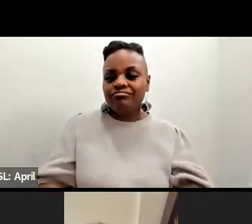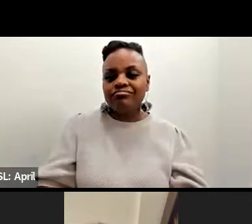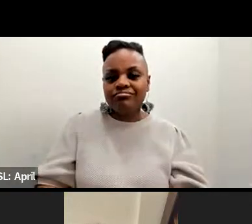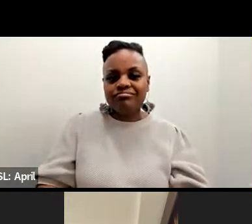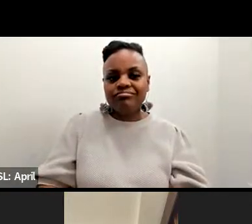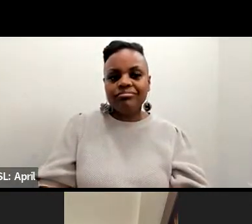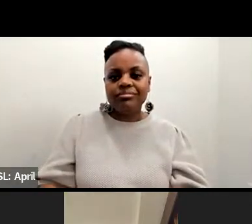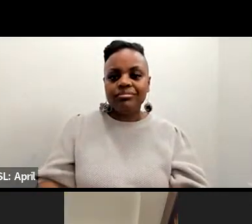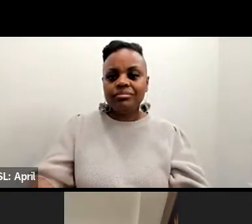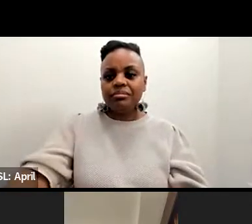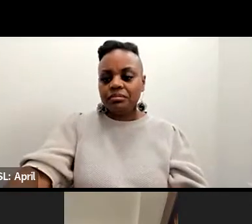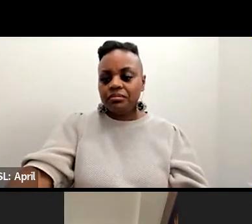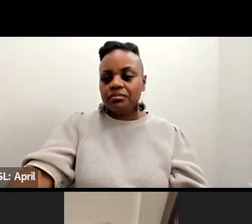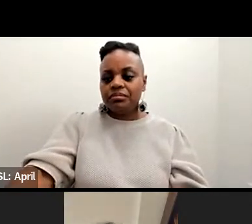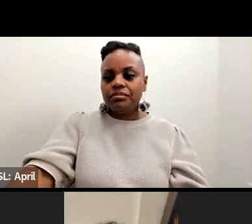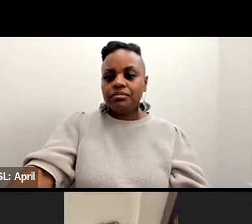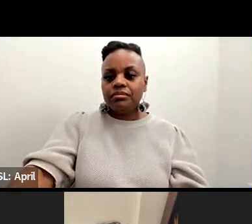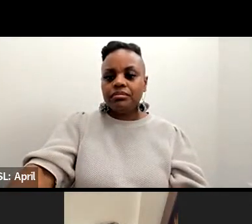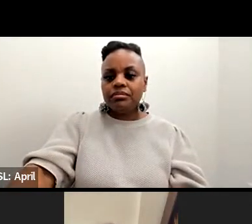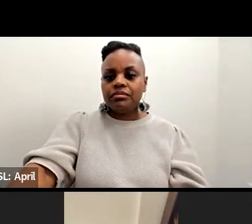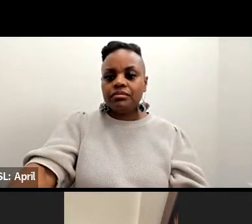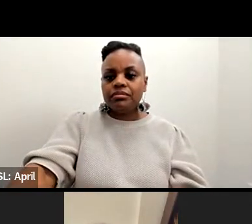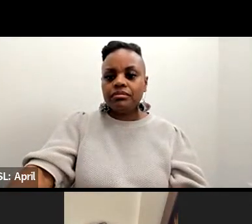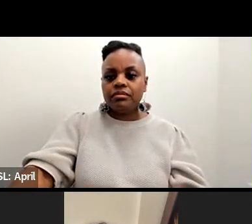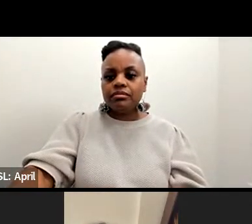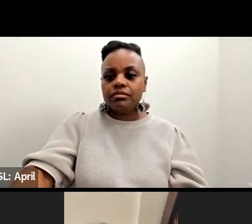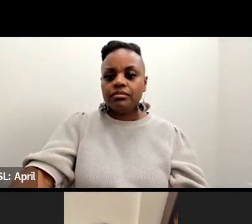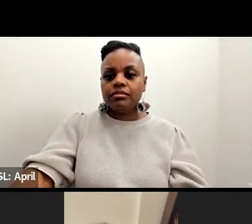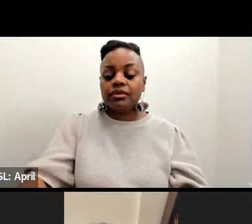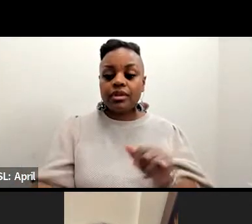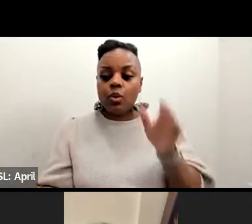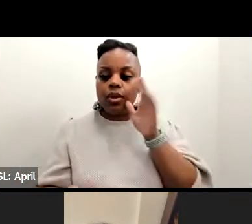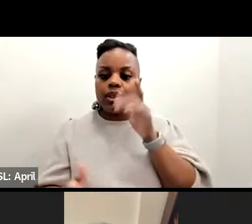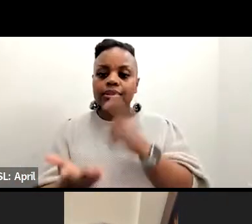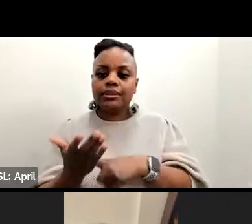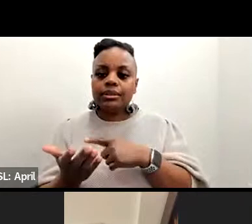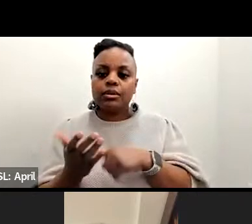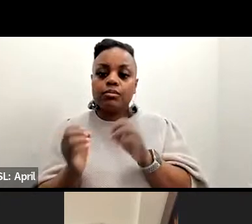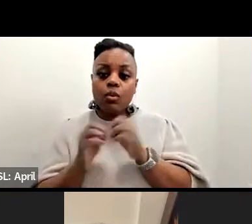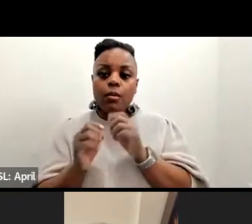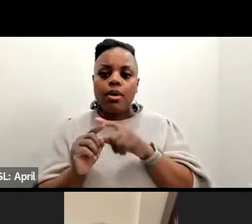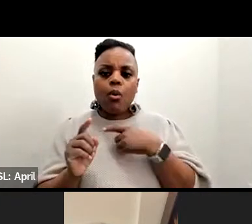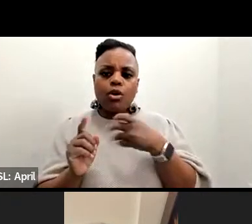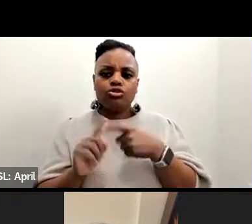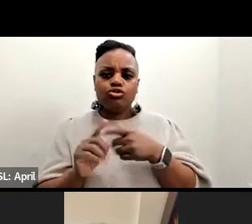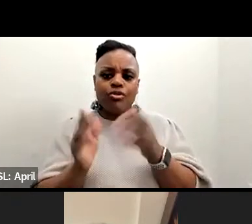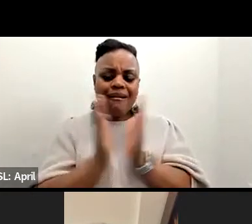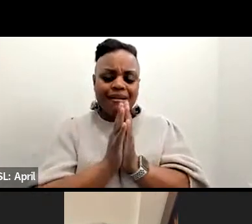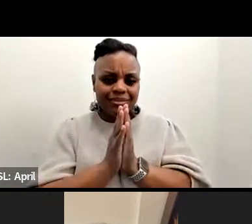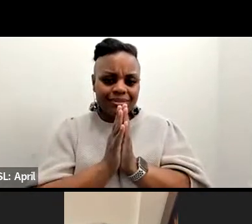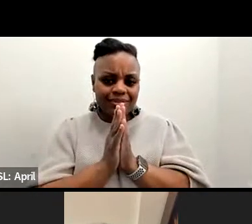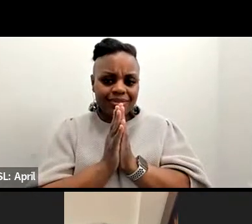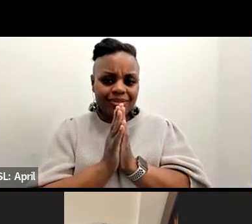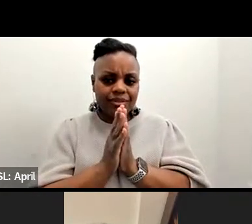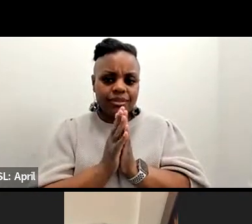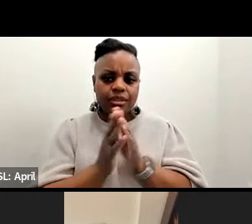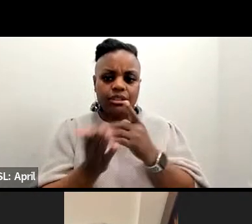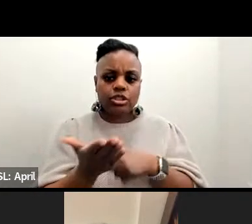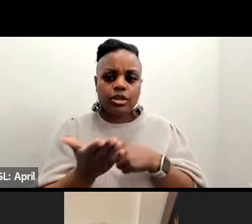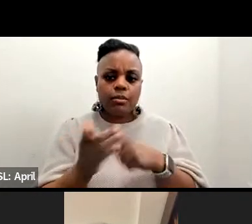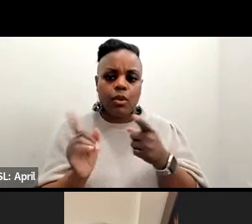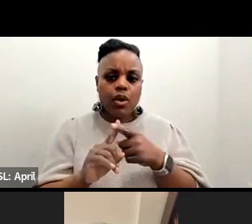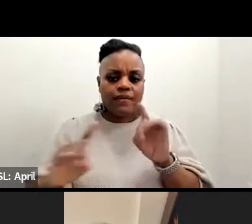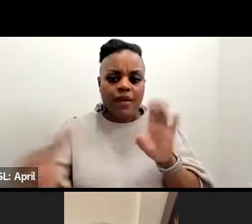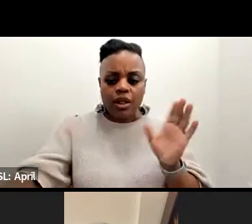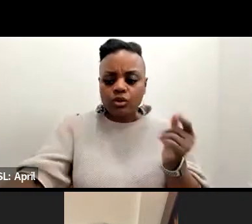violence and both inside Egypt and in exile among the Brotherhood? What's the debate about whether to go